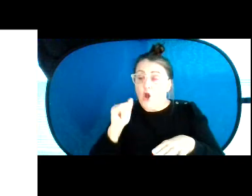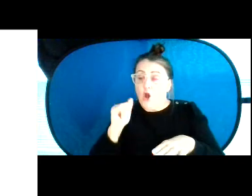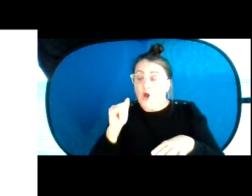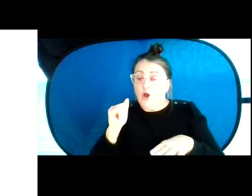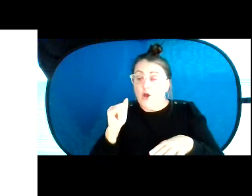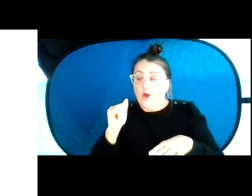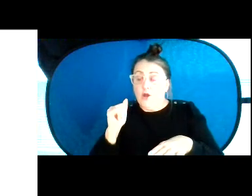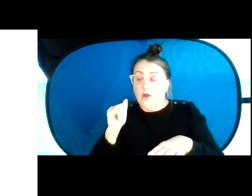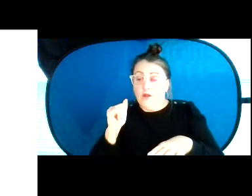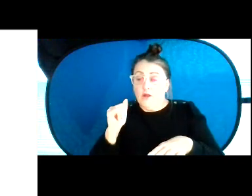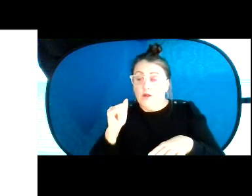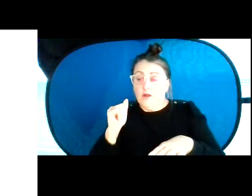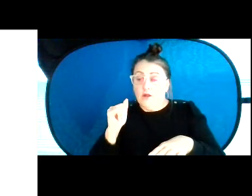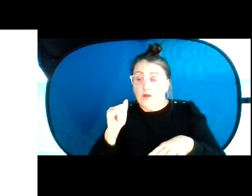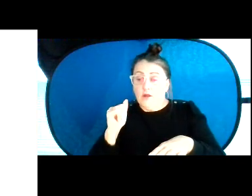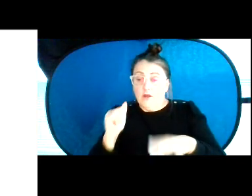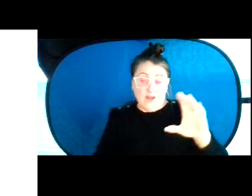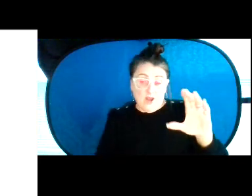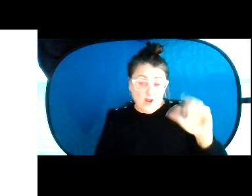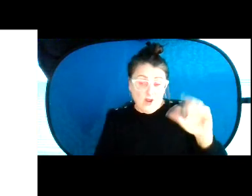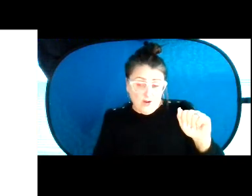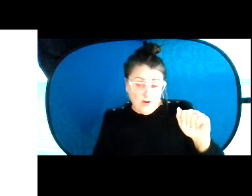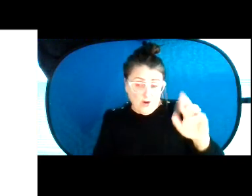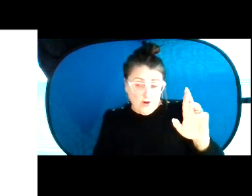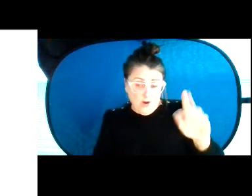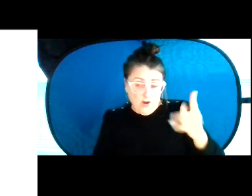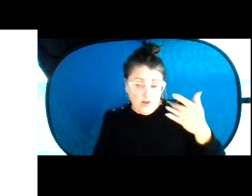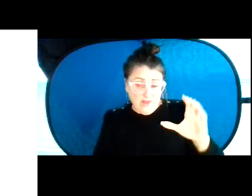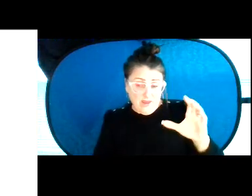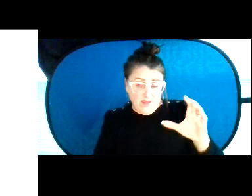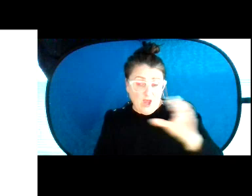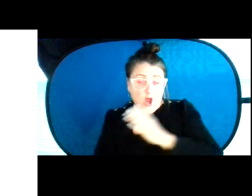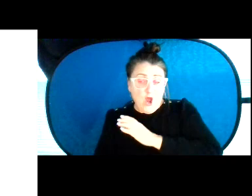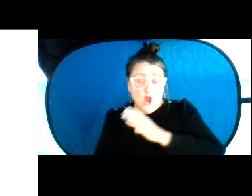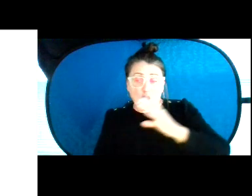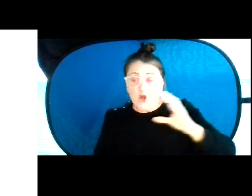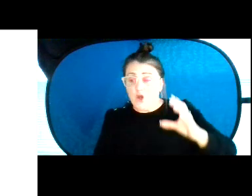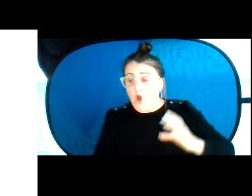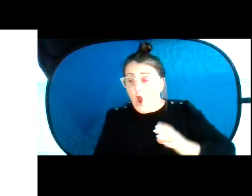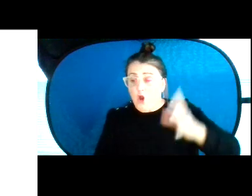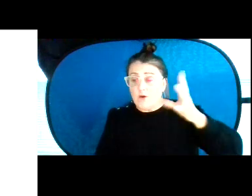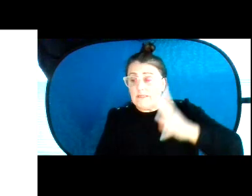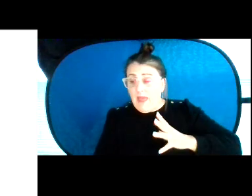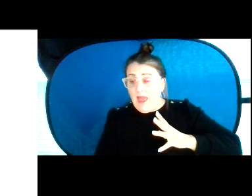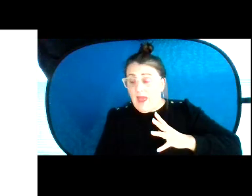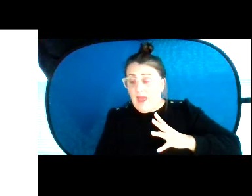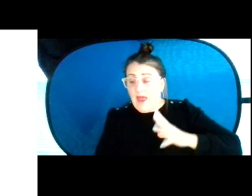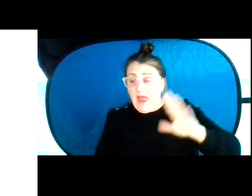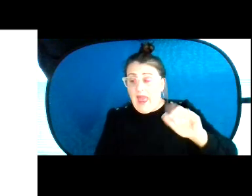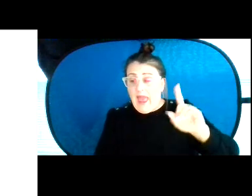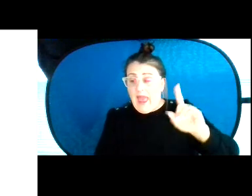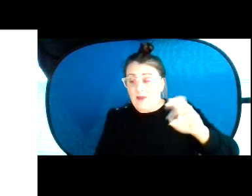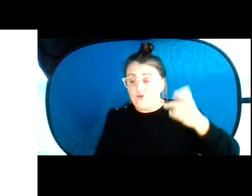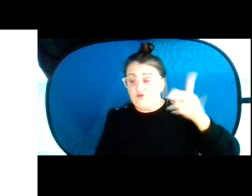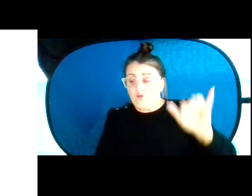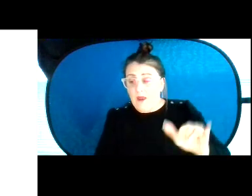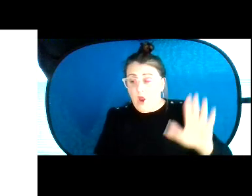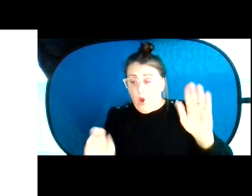here. Karthik Prasad from Congressman Adam Gray's office. Pleasure to have you here.